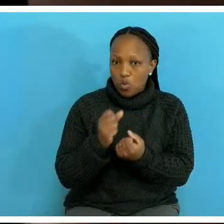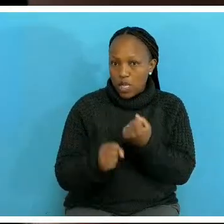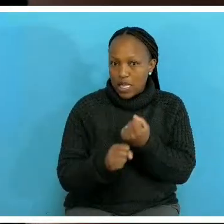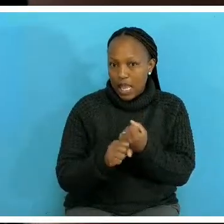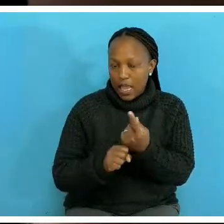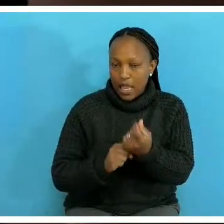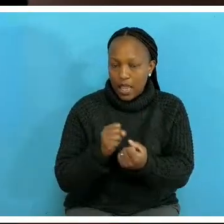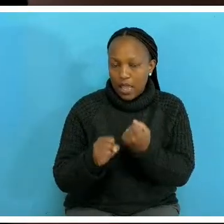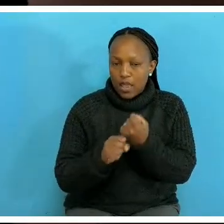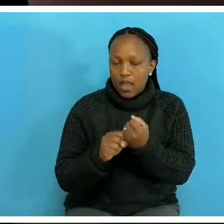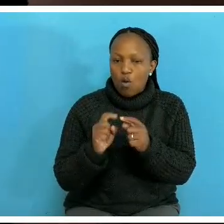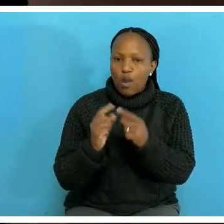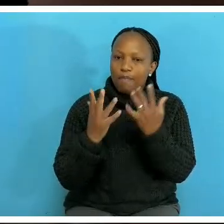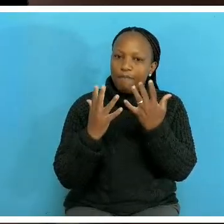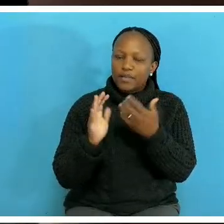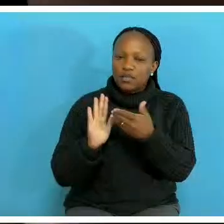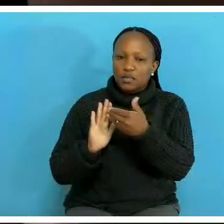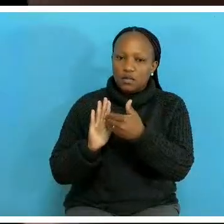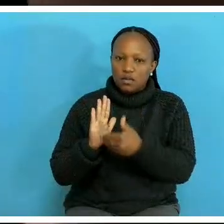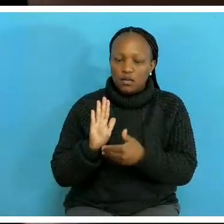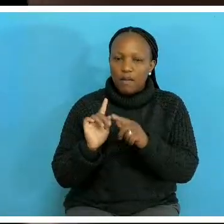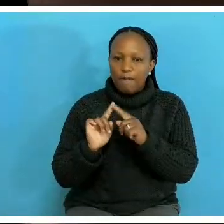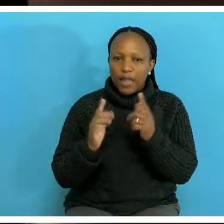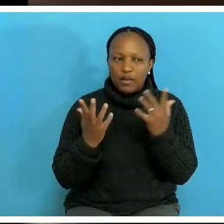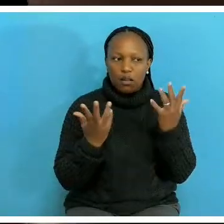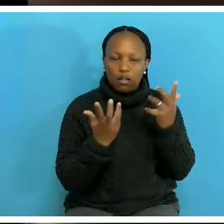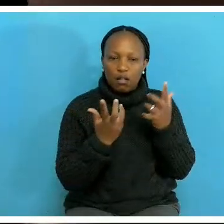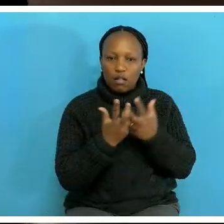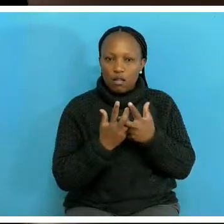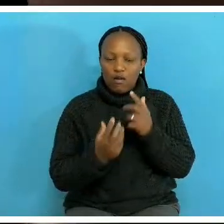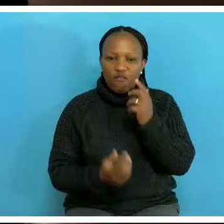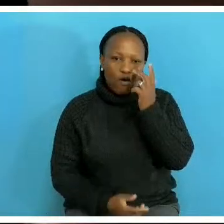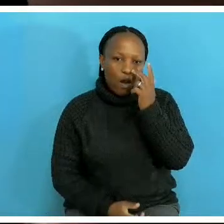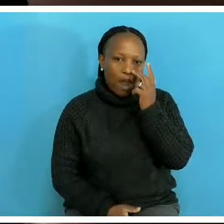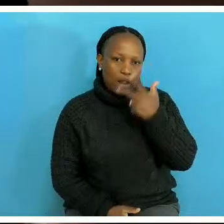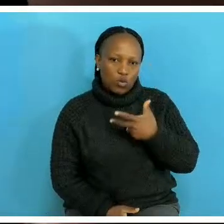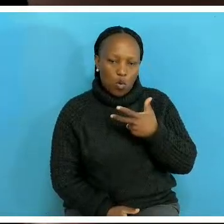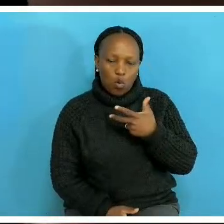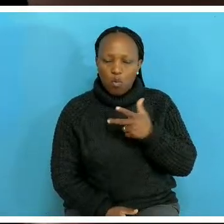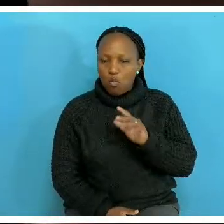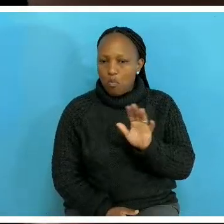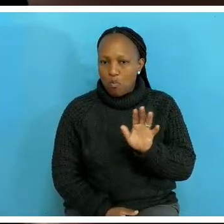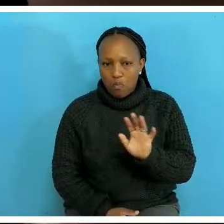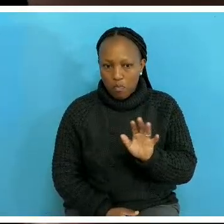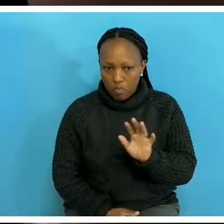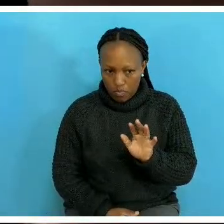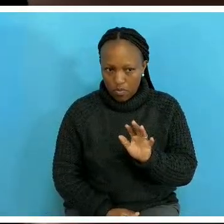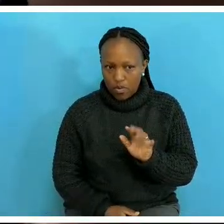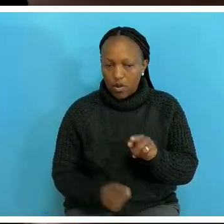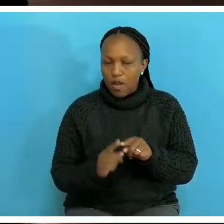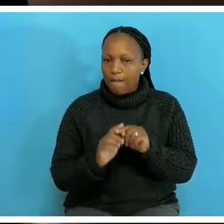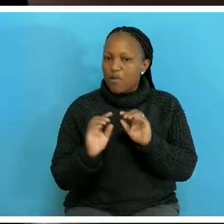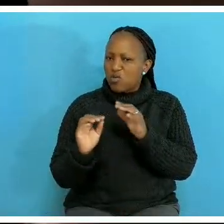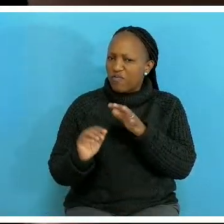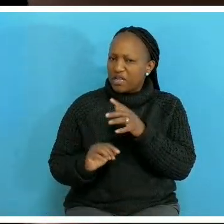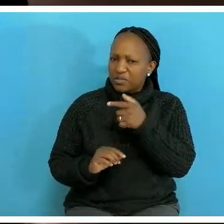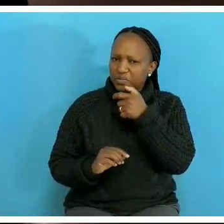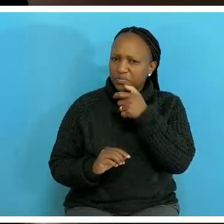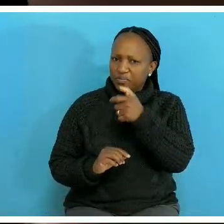done. But this budget is not talking to Eldorado Park at all. There's nothing out. You mentioned